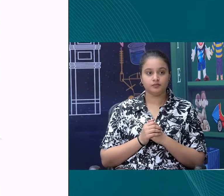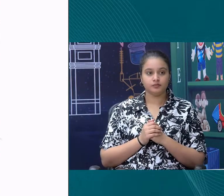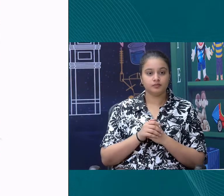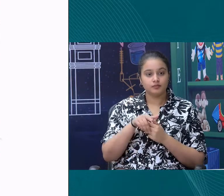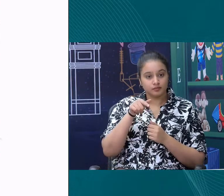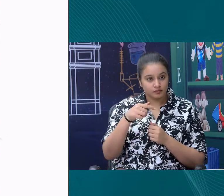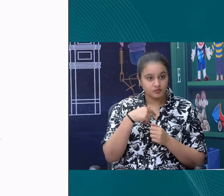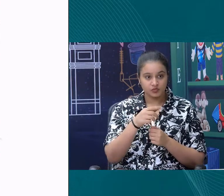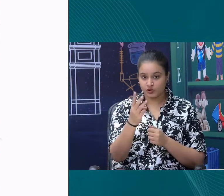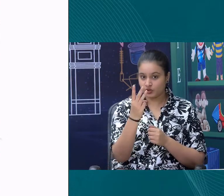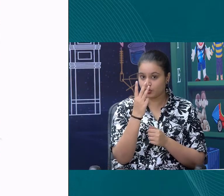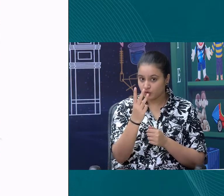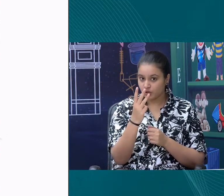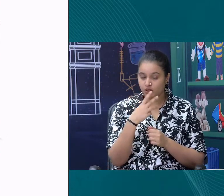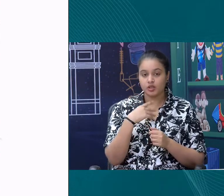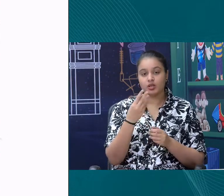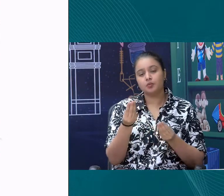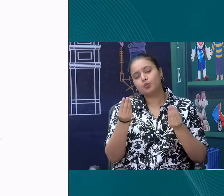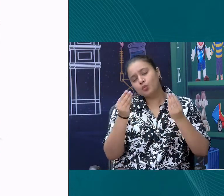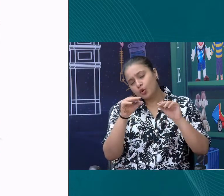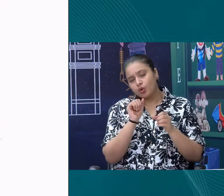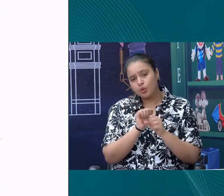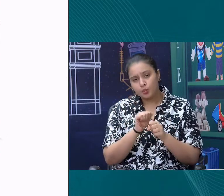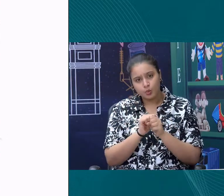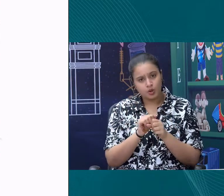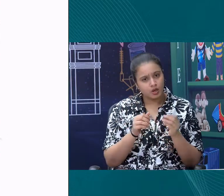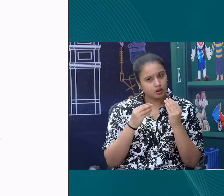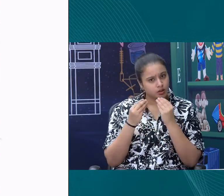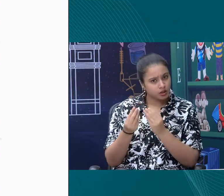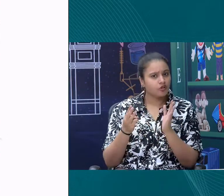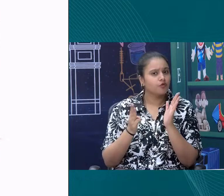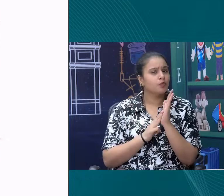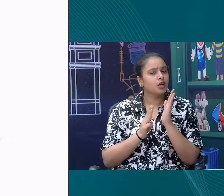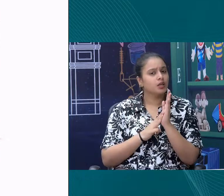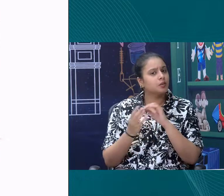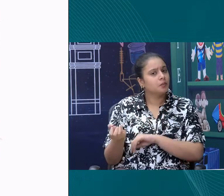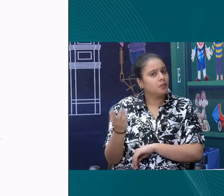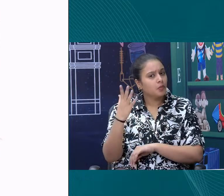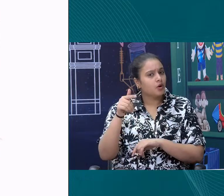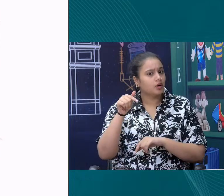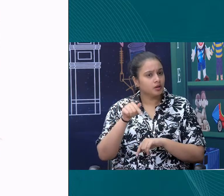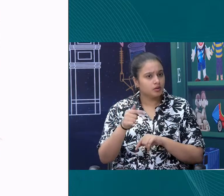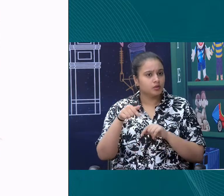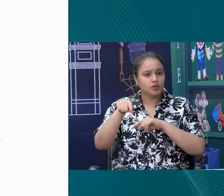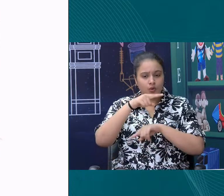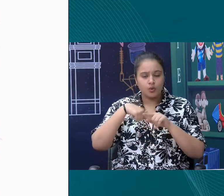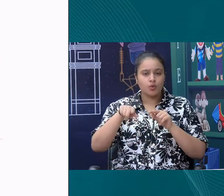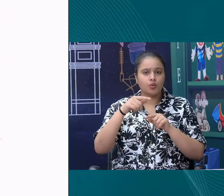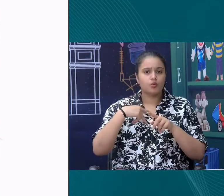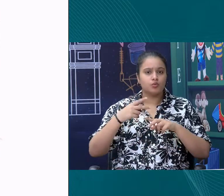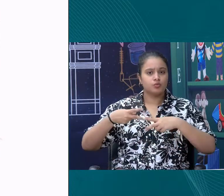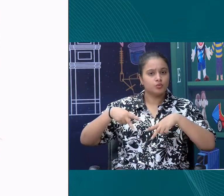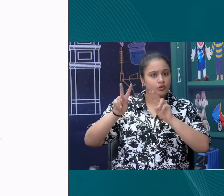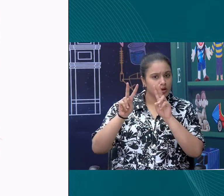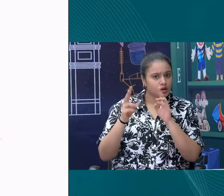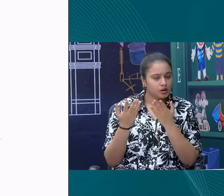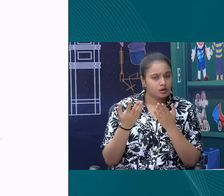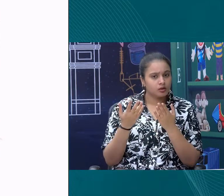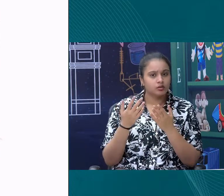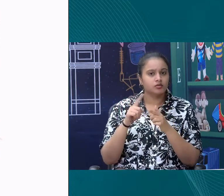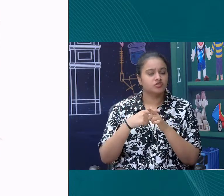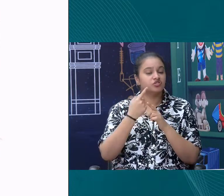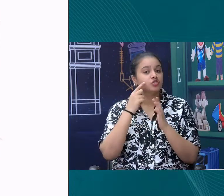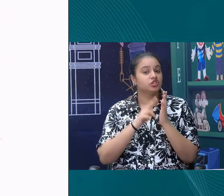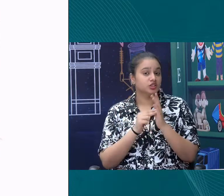have given the 3 extra work ever since Monday morning, all on account of your idleness, said the